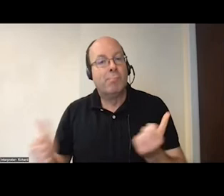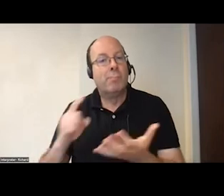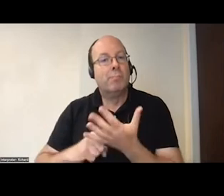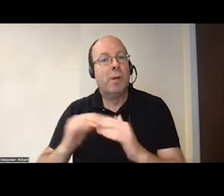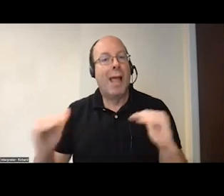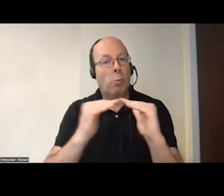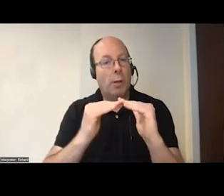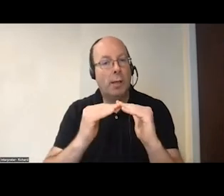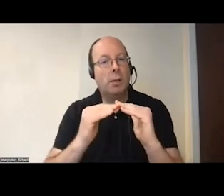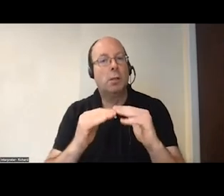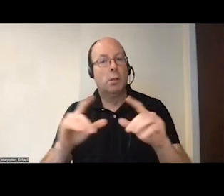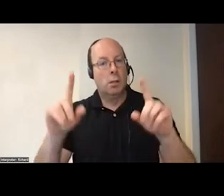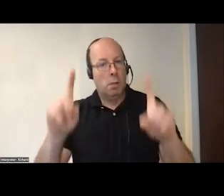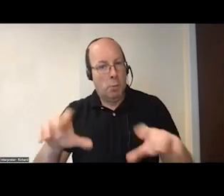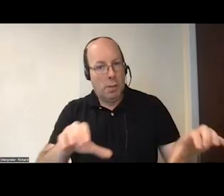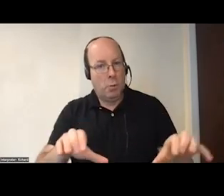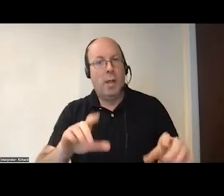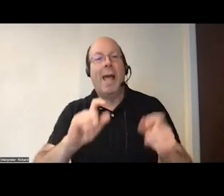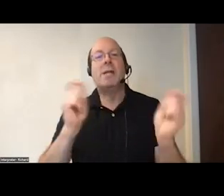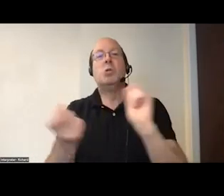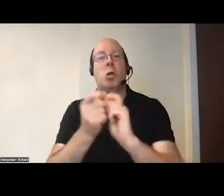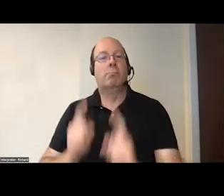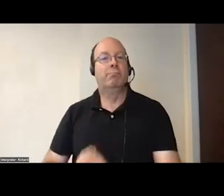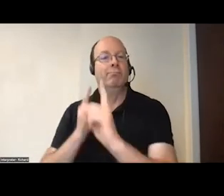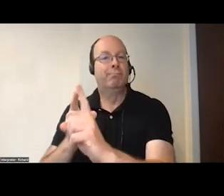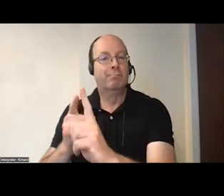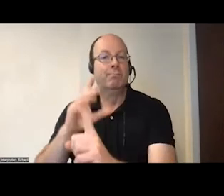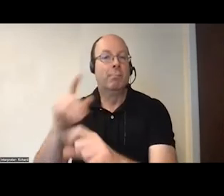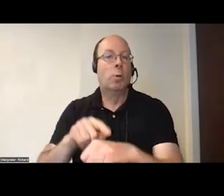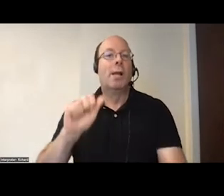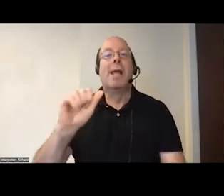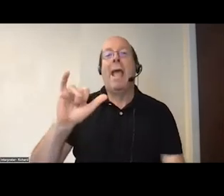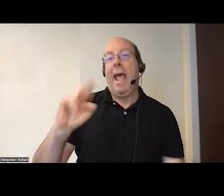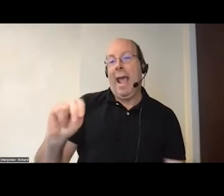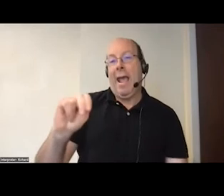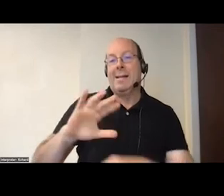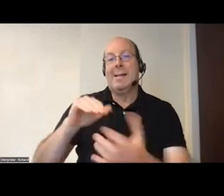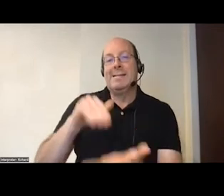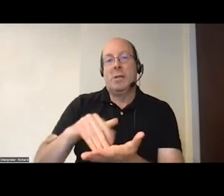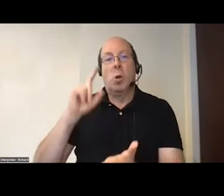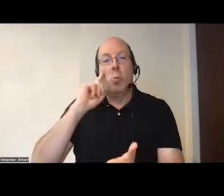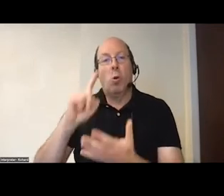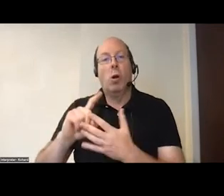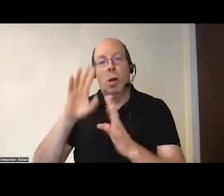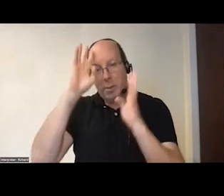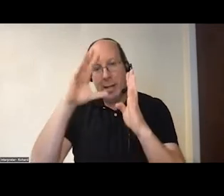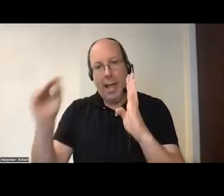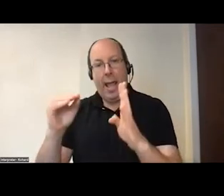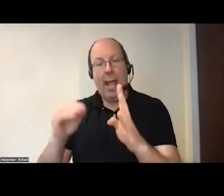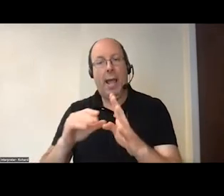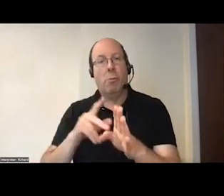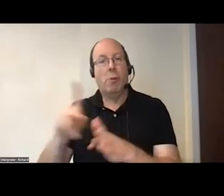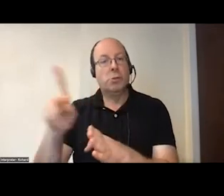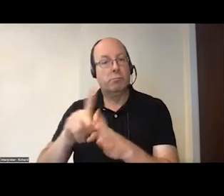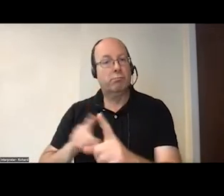equity, measurable action, and meaningful change. And of course, the AIN Center for Entrepreneurship and Innovation. The AIN Center maintains and